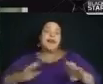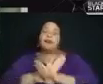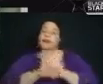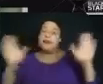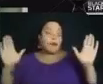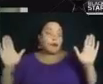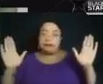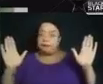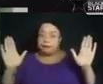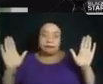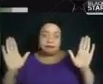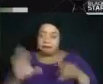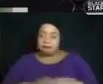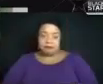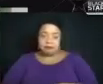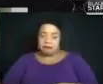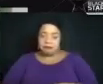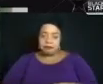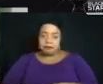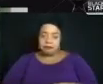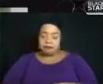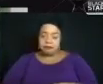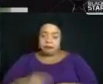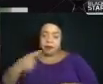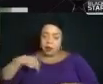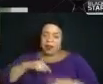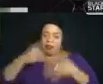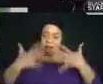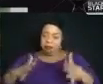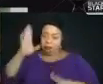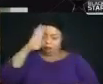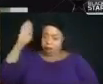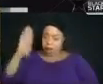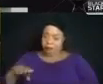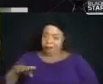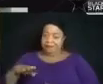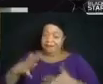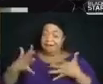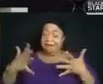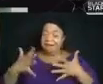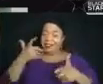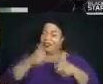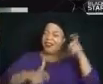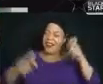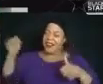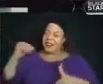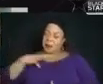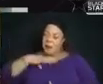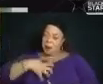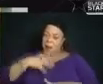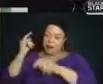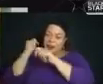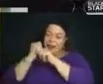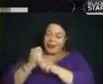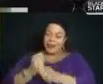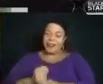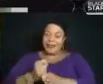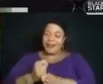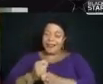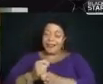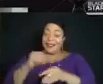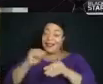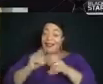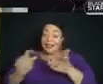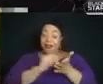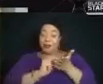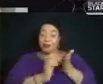that our greatest moral traditions in Scripture call us to stand up, call us to mourn and